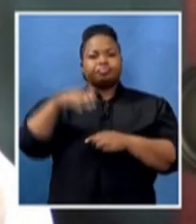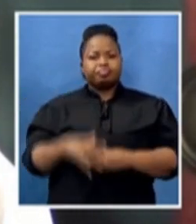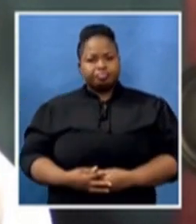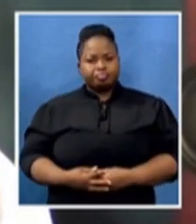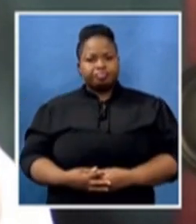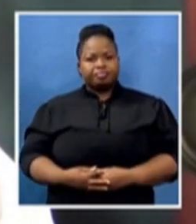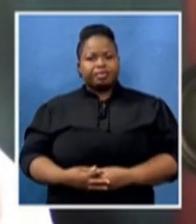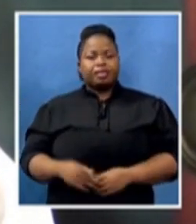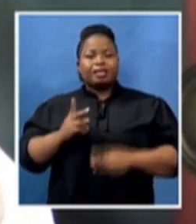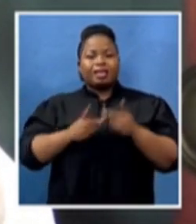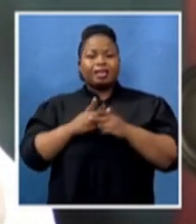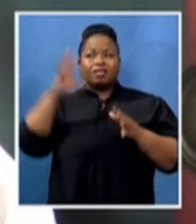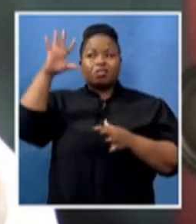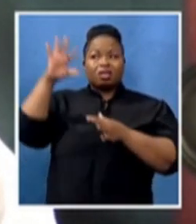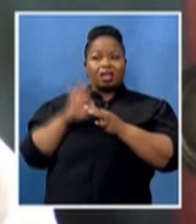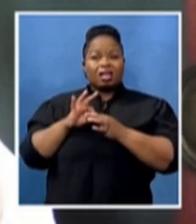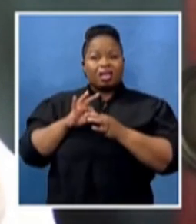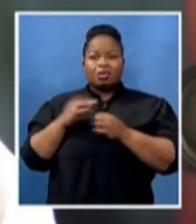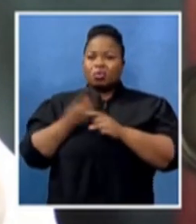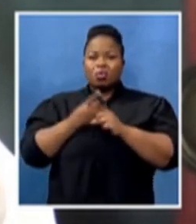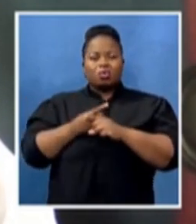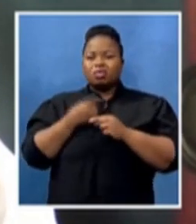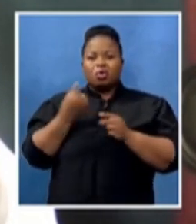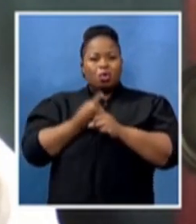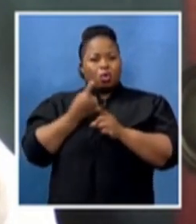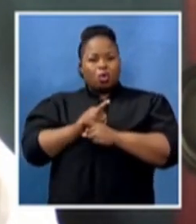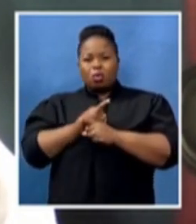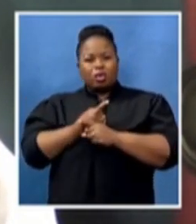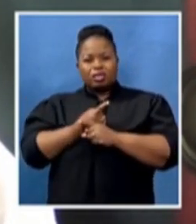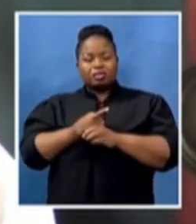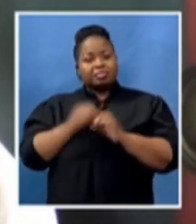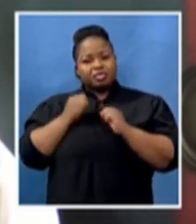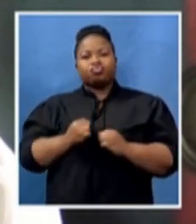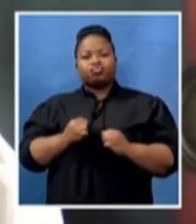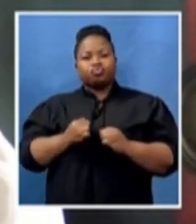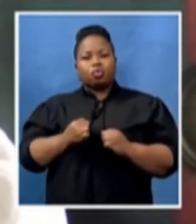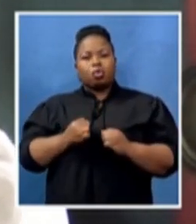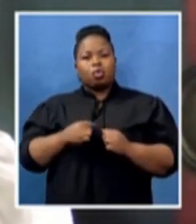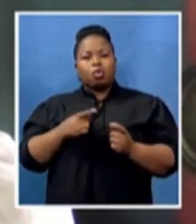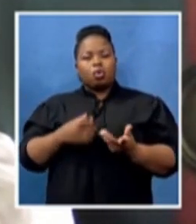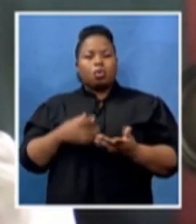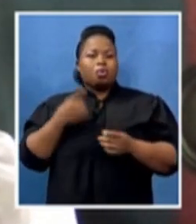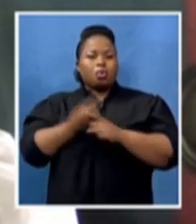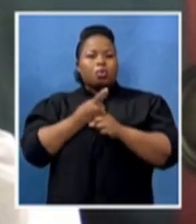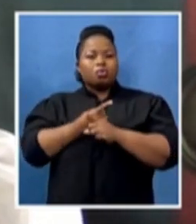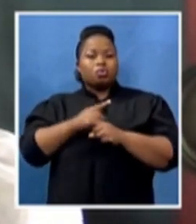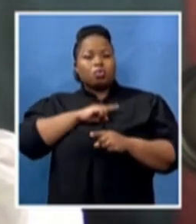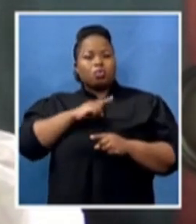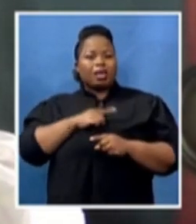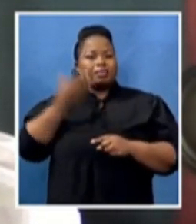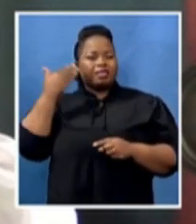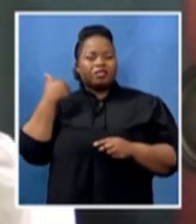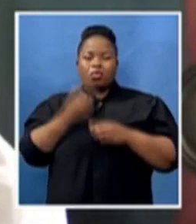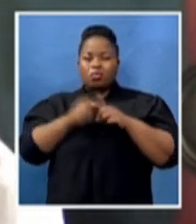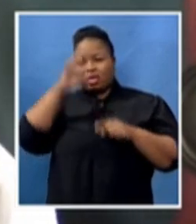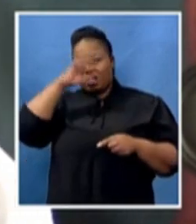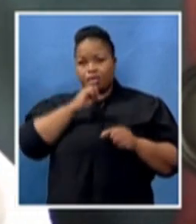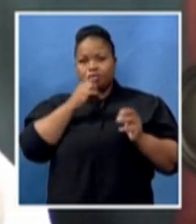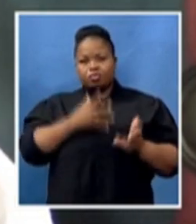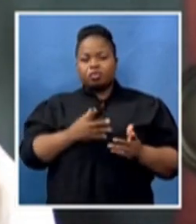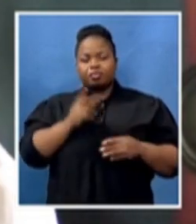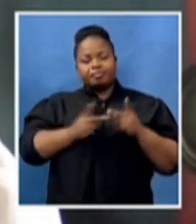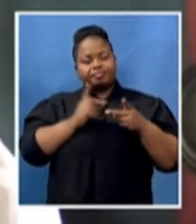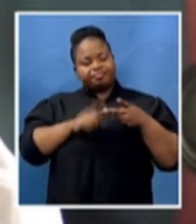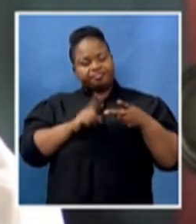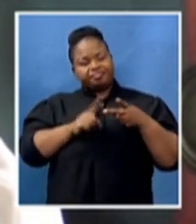always as concrete or as robust as it has been assumed. Another plausible explanation is a causal